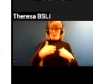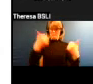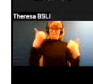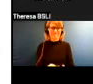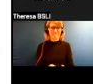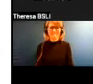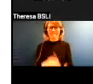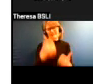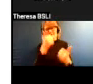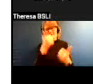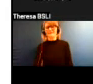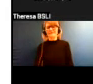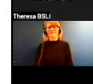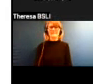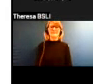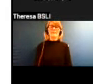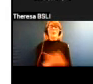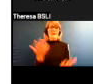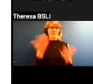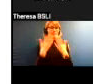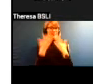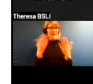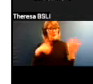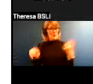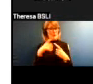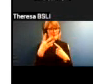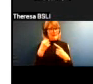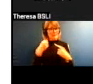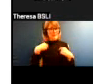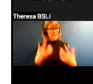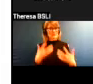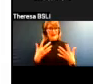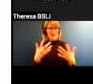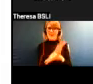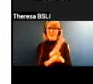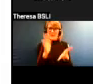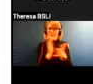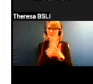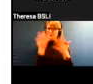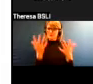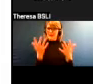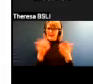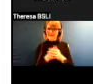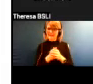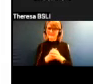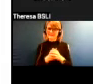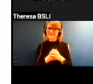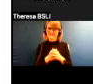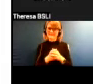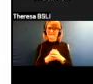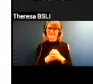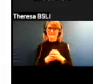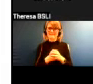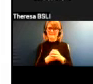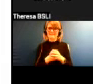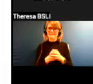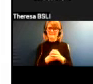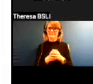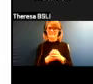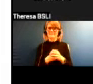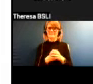great. Okay, well, thank you everyone for having me. I'm really delighted to be here. Allow me, if I may, to do